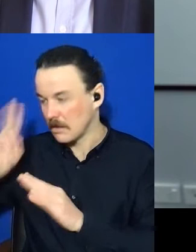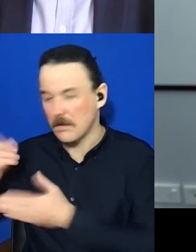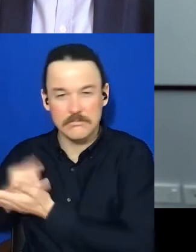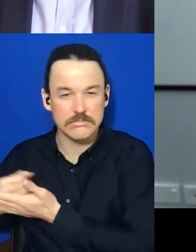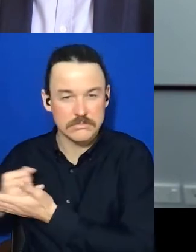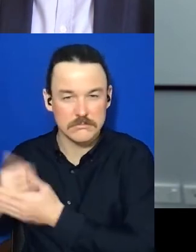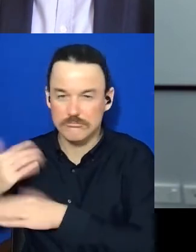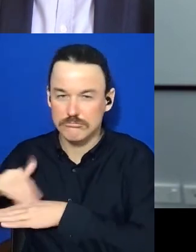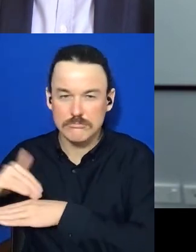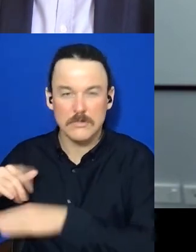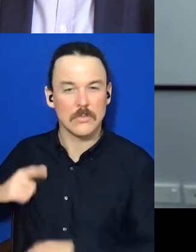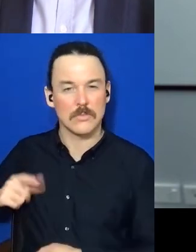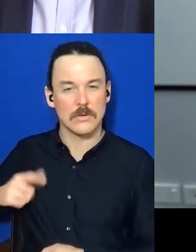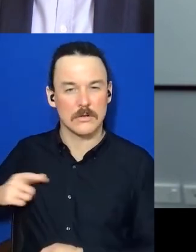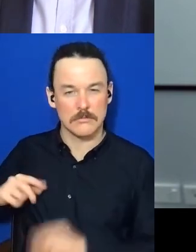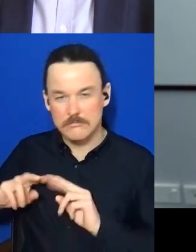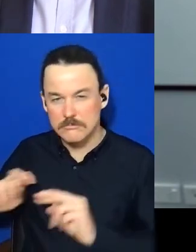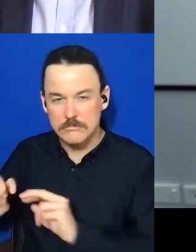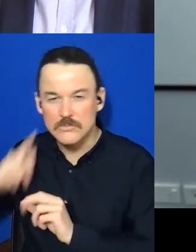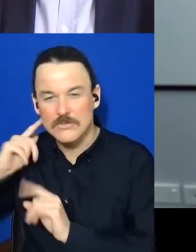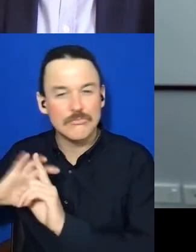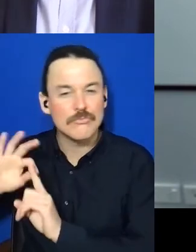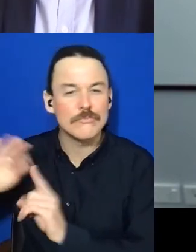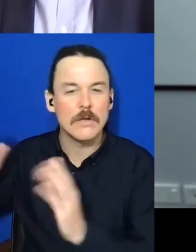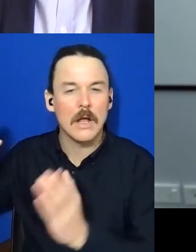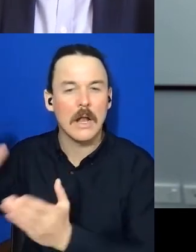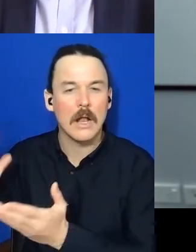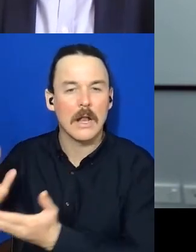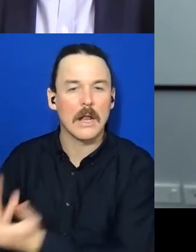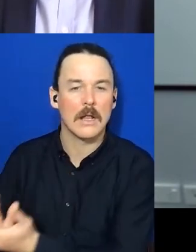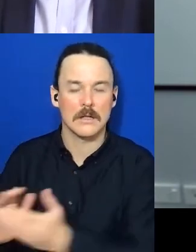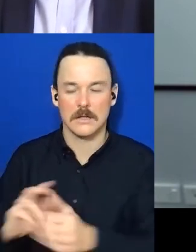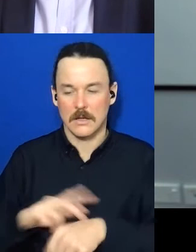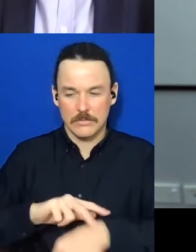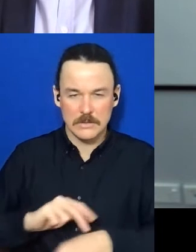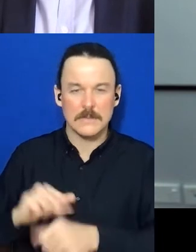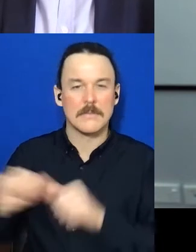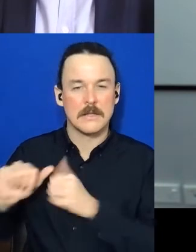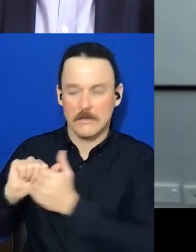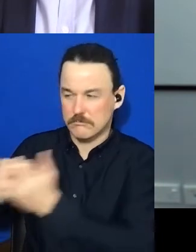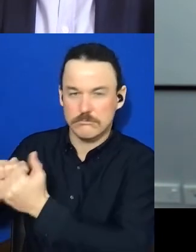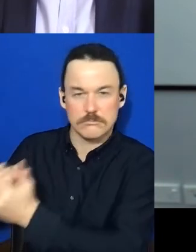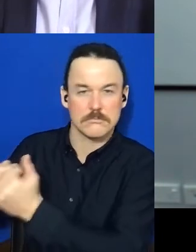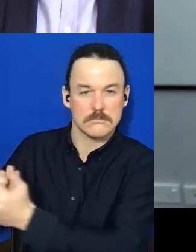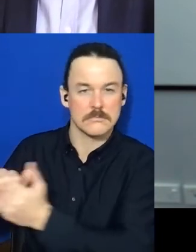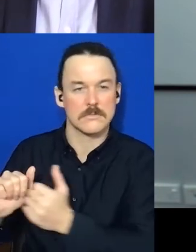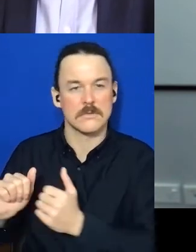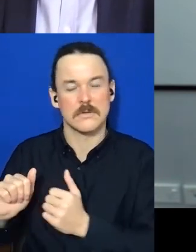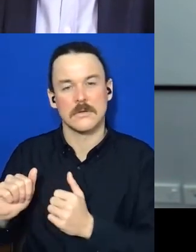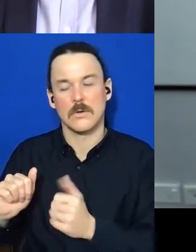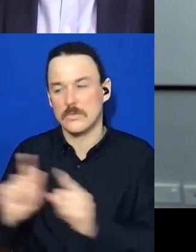journey. We've been able to grow it to a point where we're